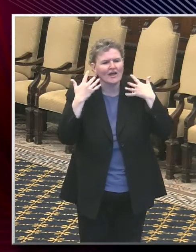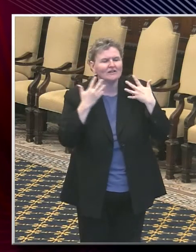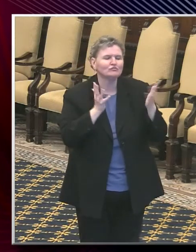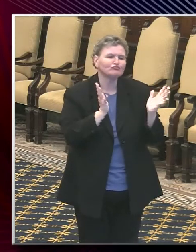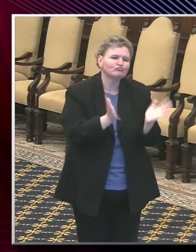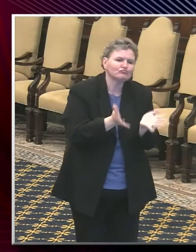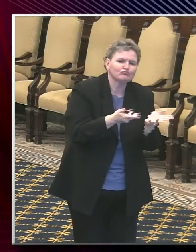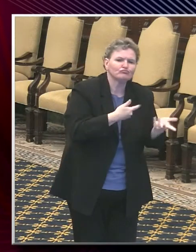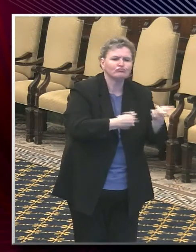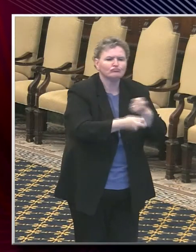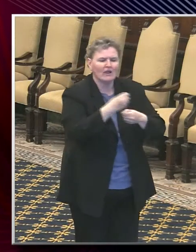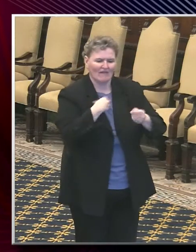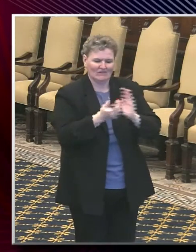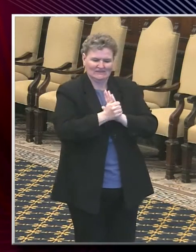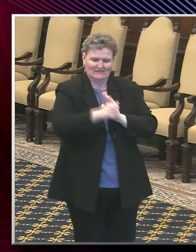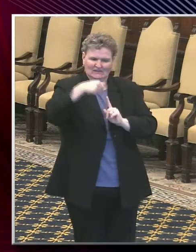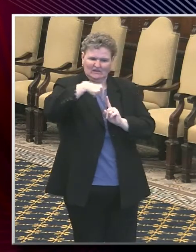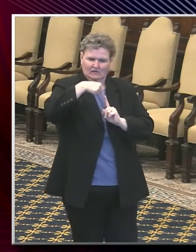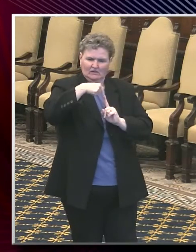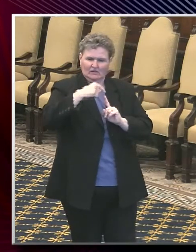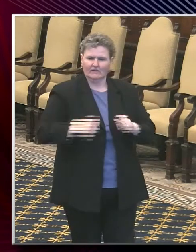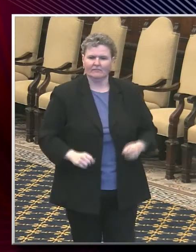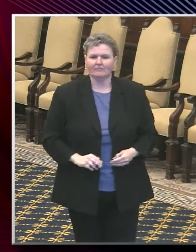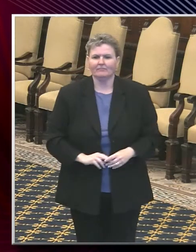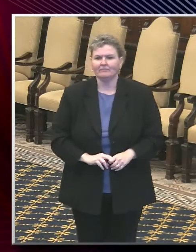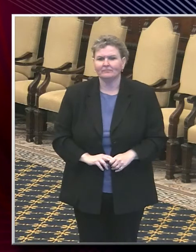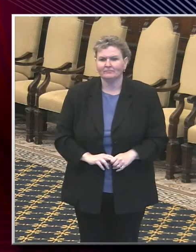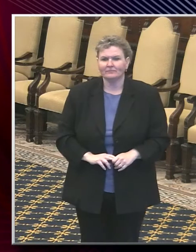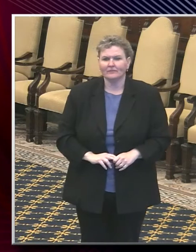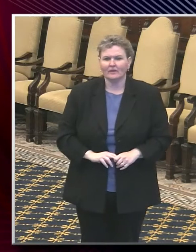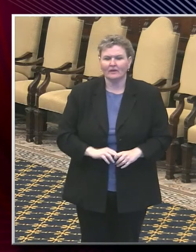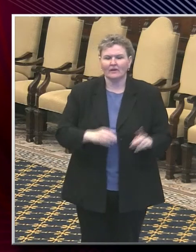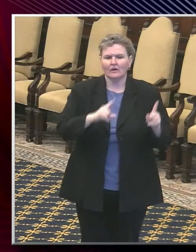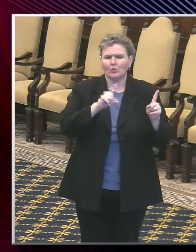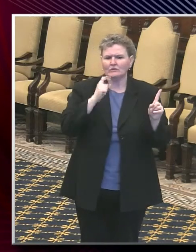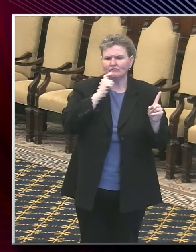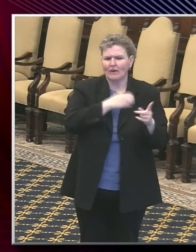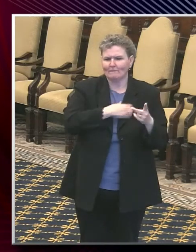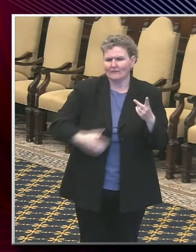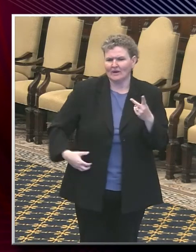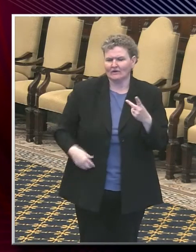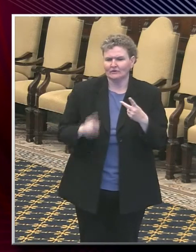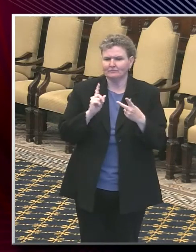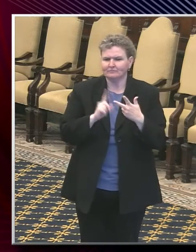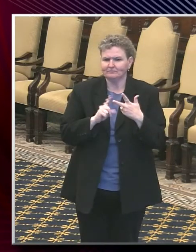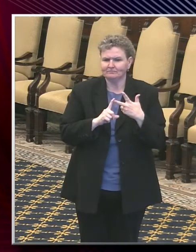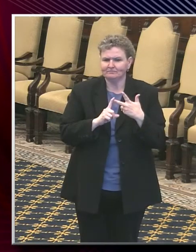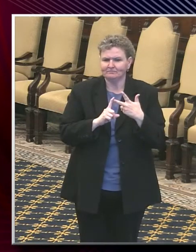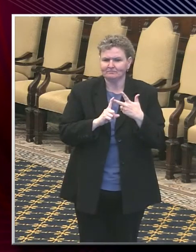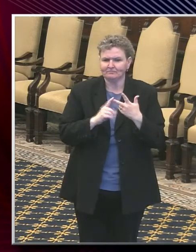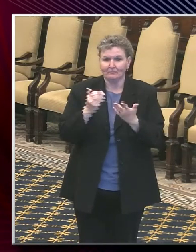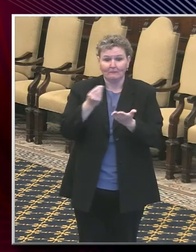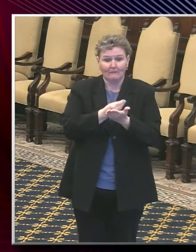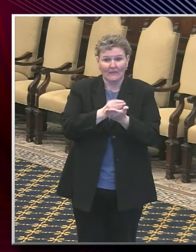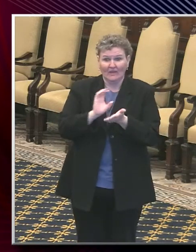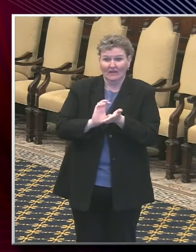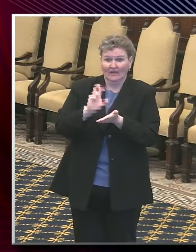different swab. It's like a Q-tip. It goes, it's much shallower into the nostril. It doesn't cause